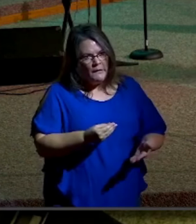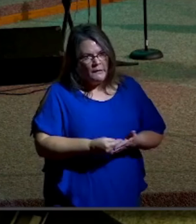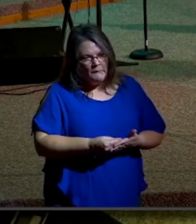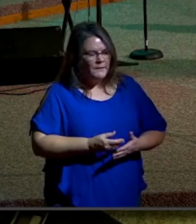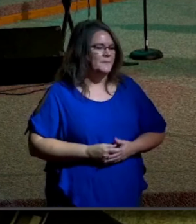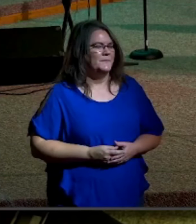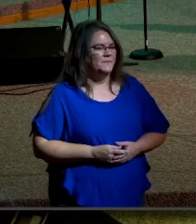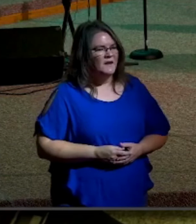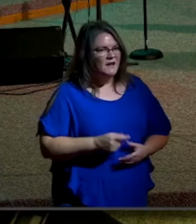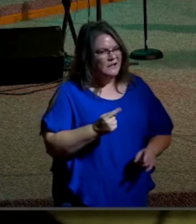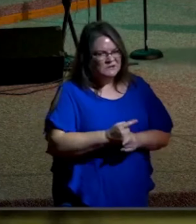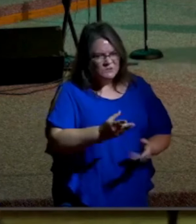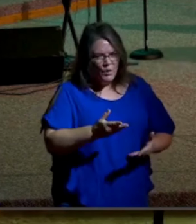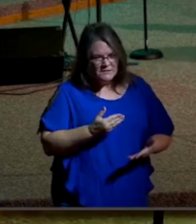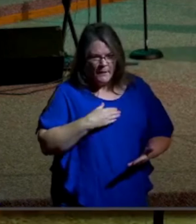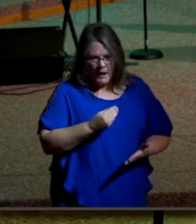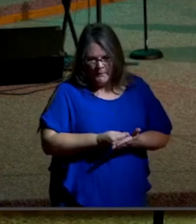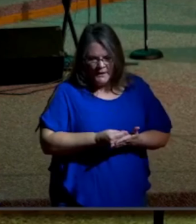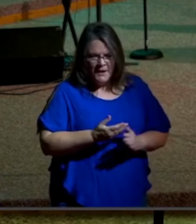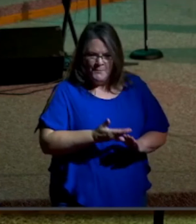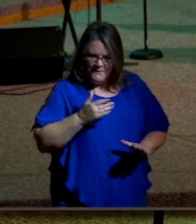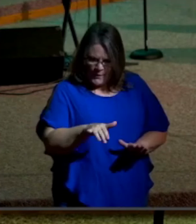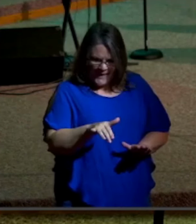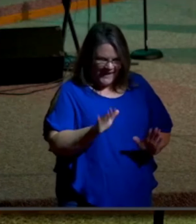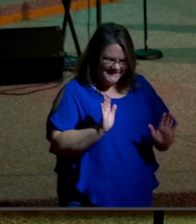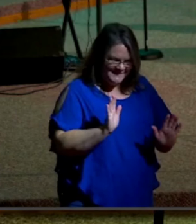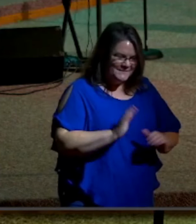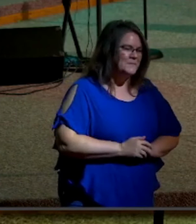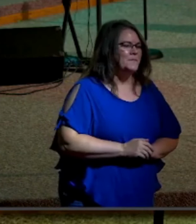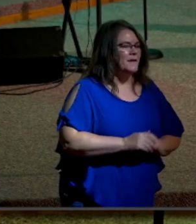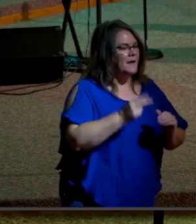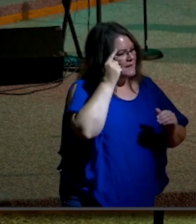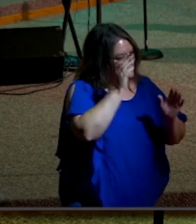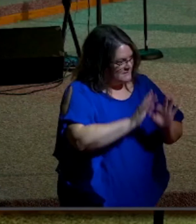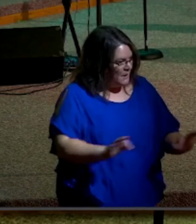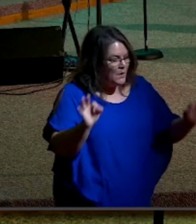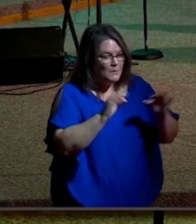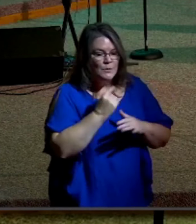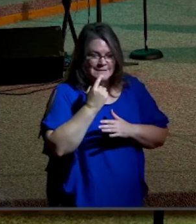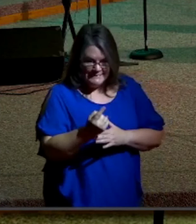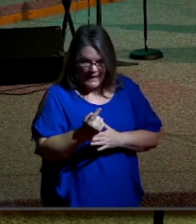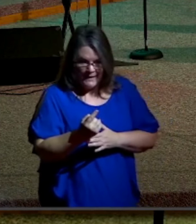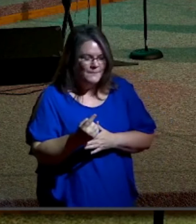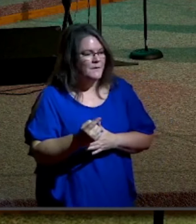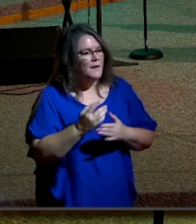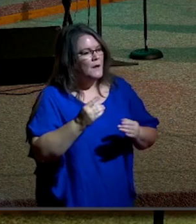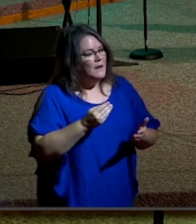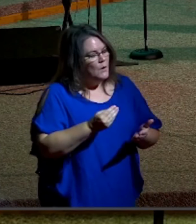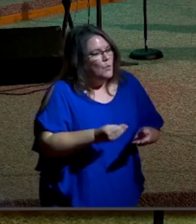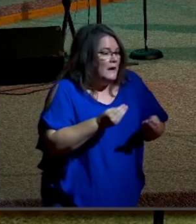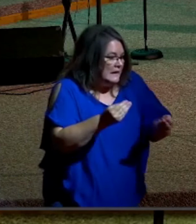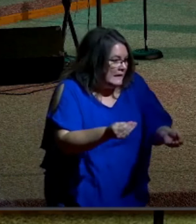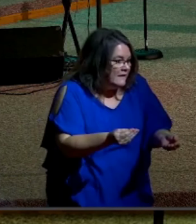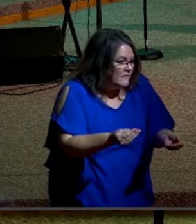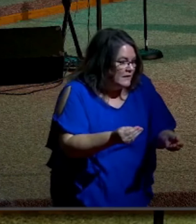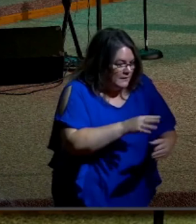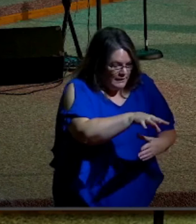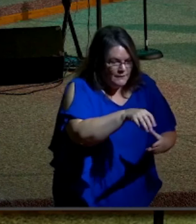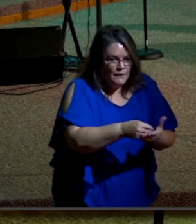money. Before you do all that, listen, I think it's important to mention that while giving, it certainly involves